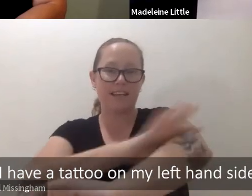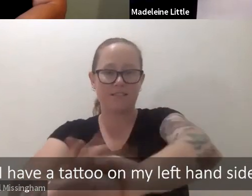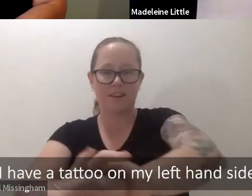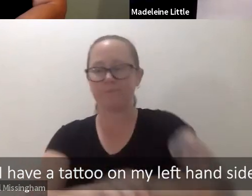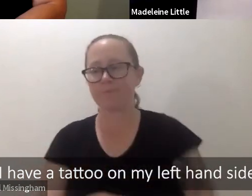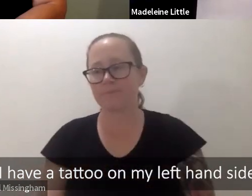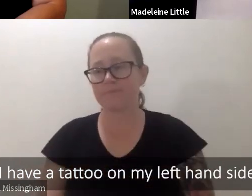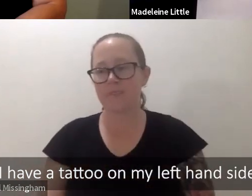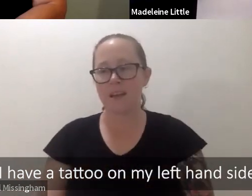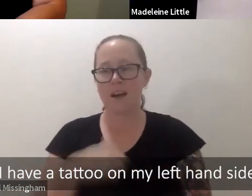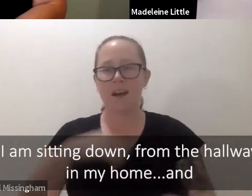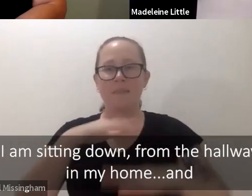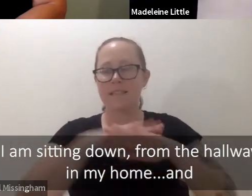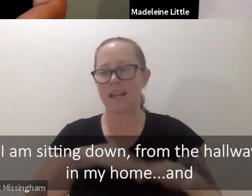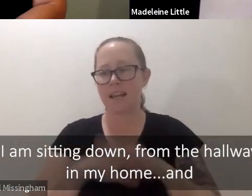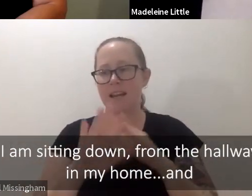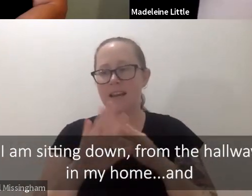left hand side.